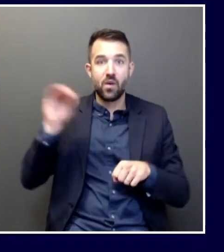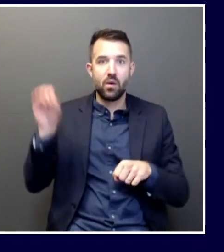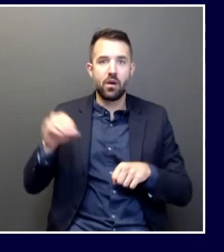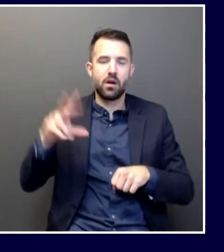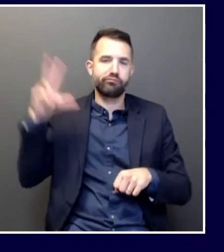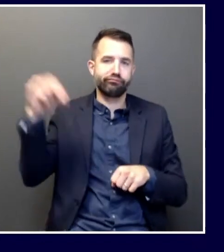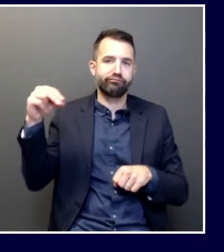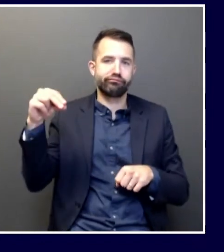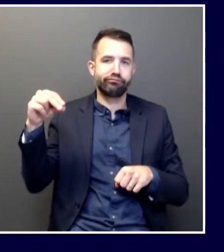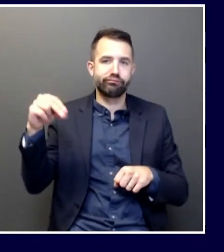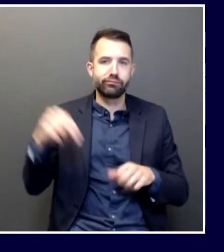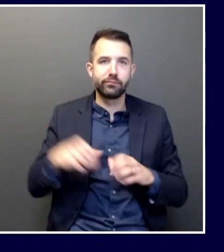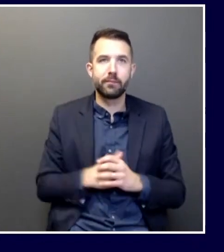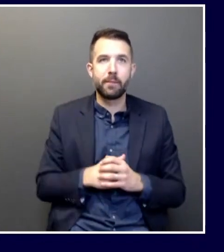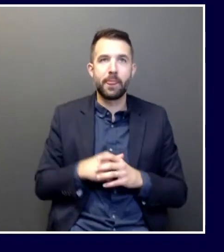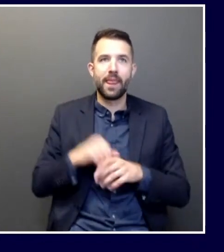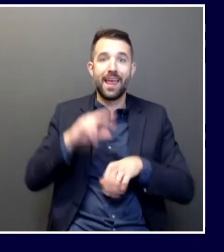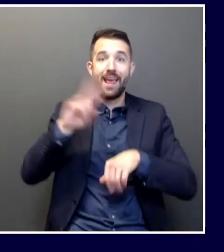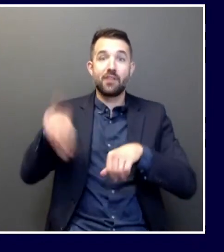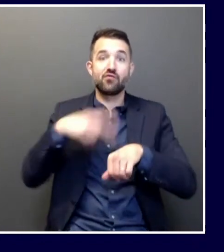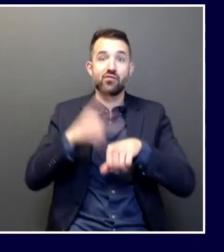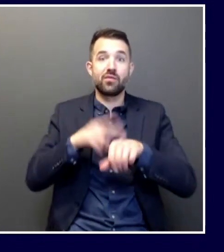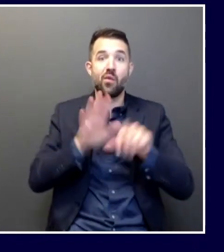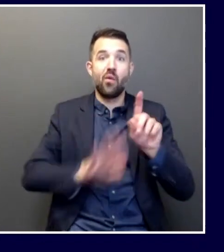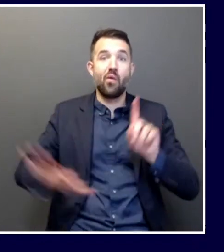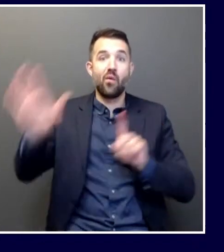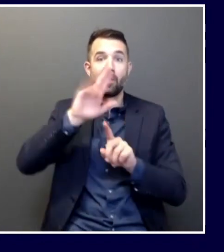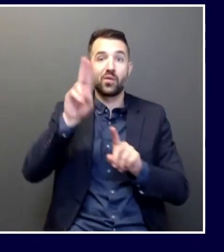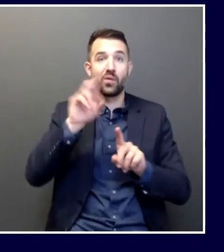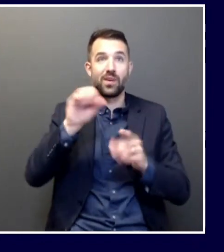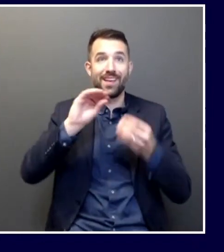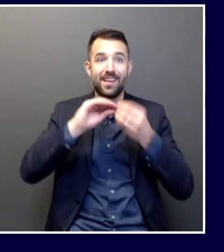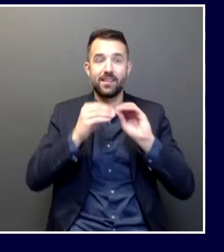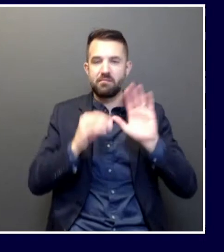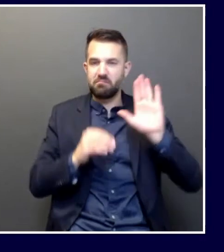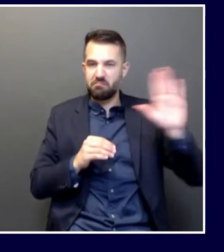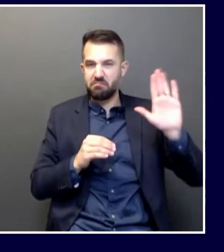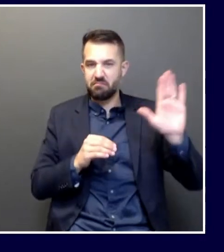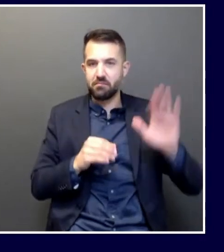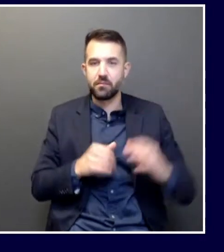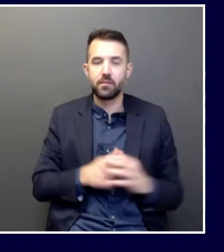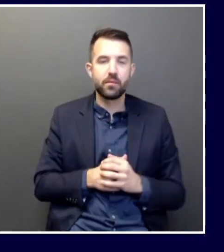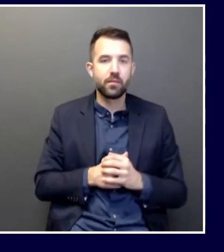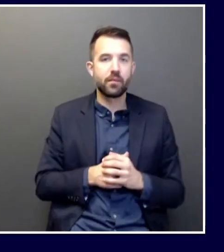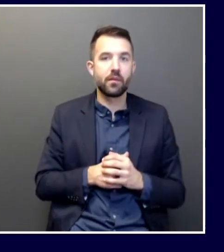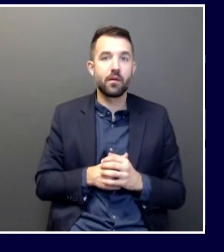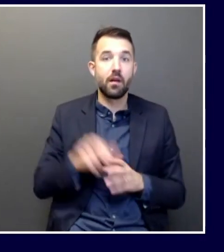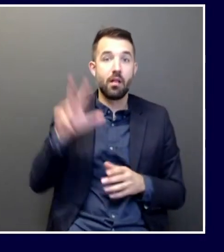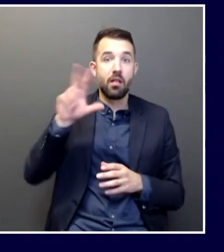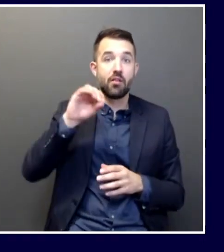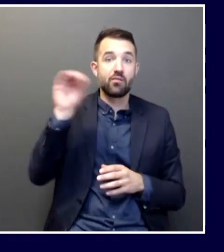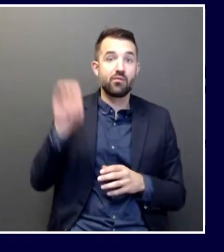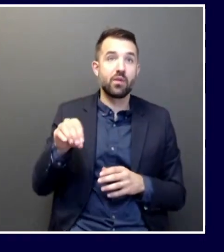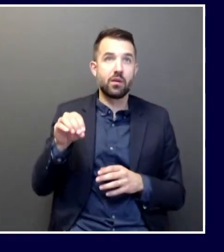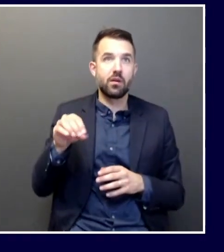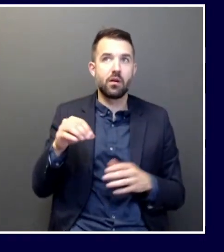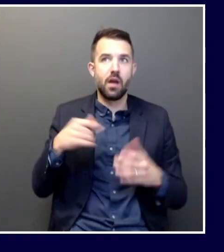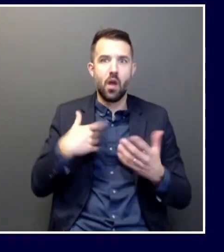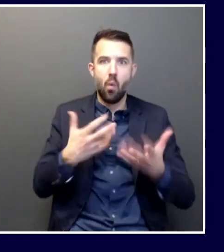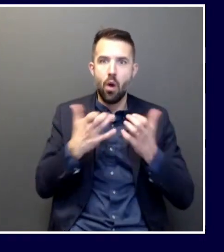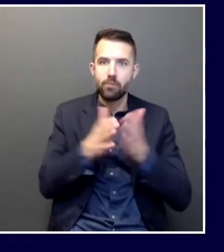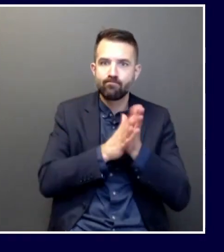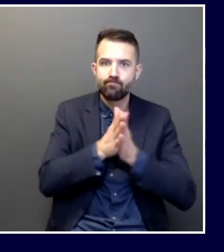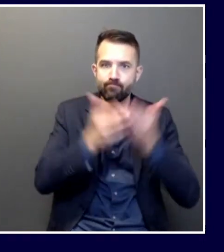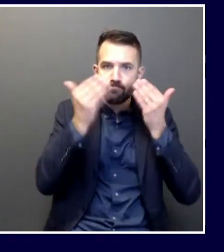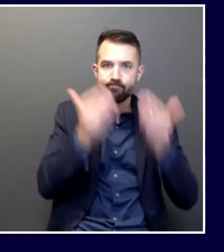not. But what the difference there, what changed that first set from 30% to 70% are the same tools and approaches that